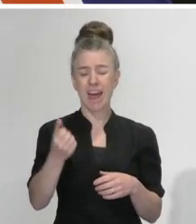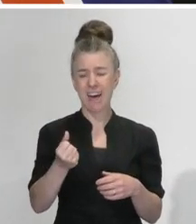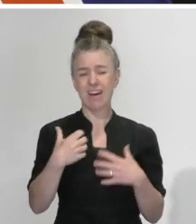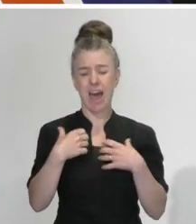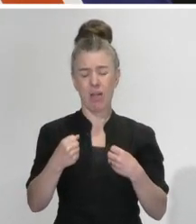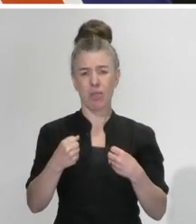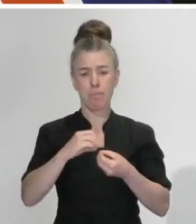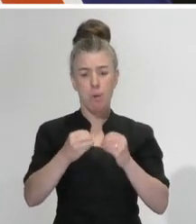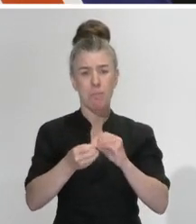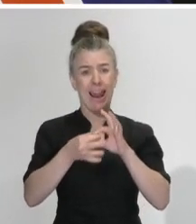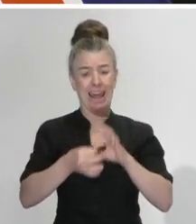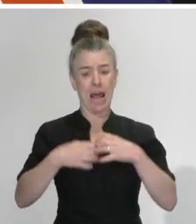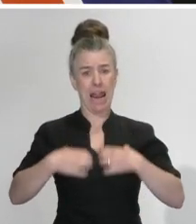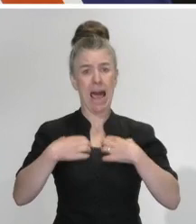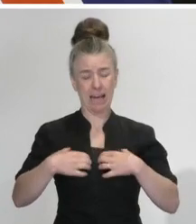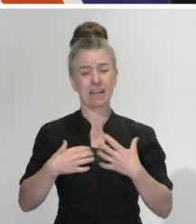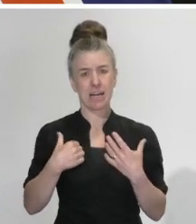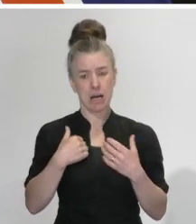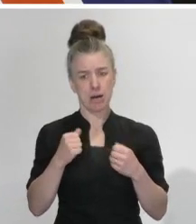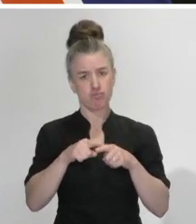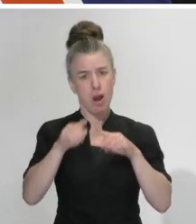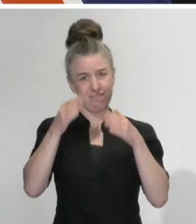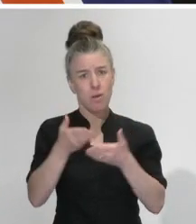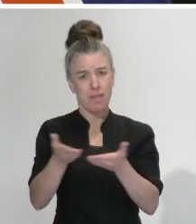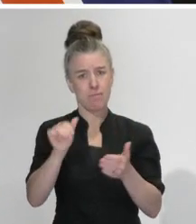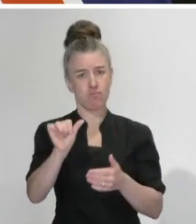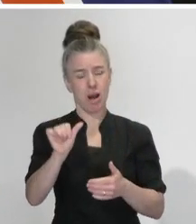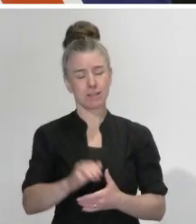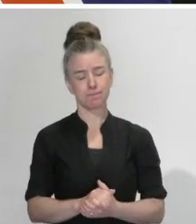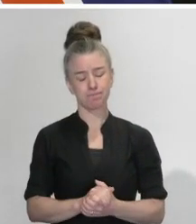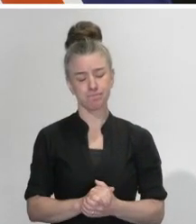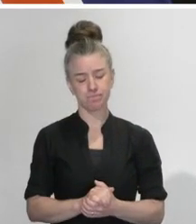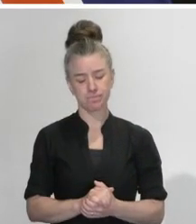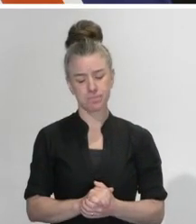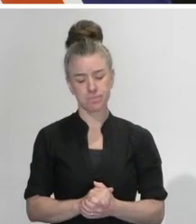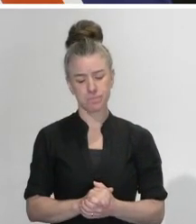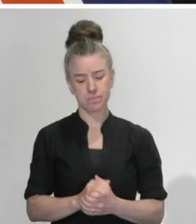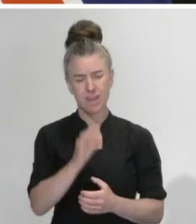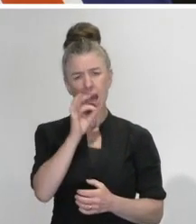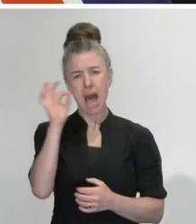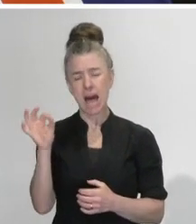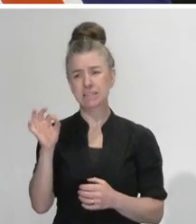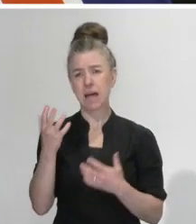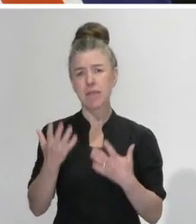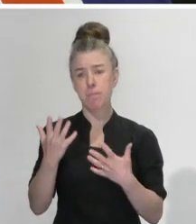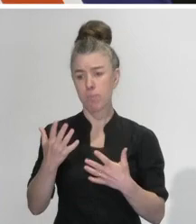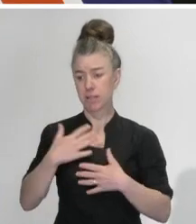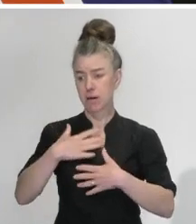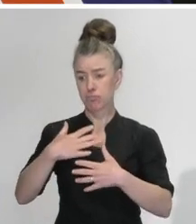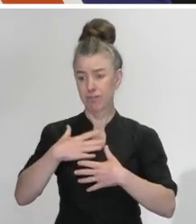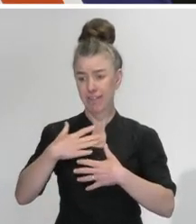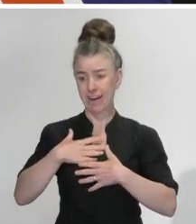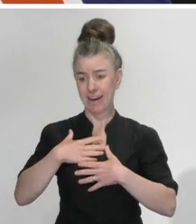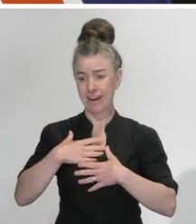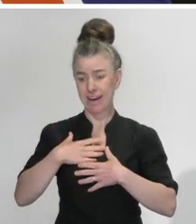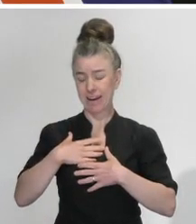pre-existing respiratory problems. That's a question. Where are things at with repurposing ventilators? At the moment, we're not having to repurpose ventilators.